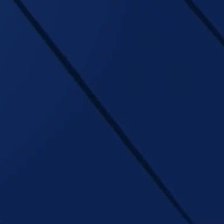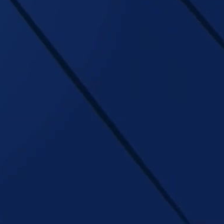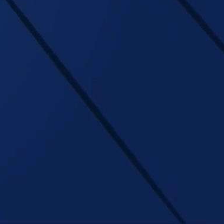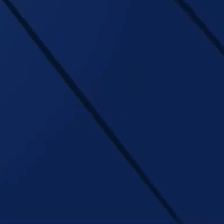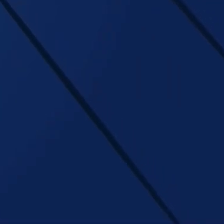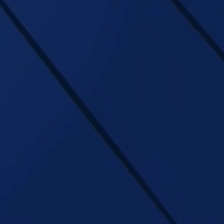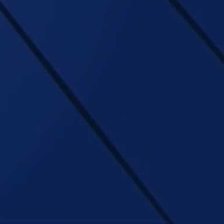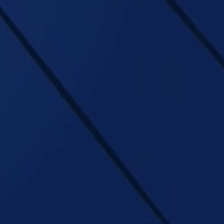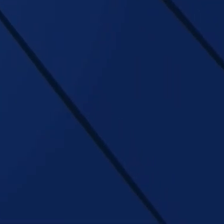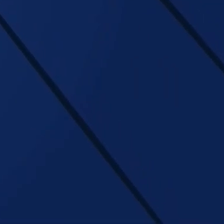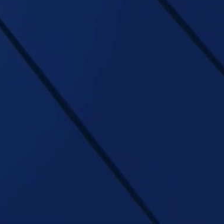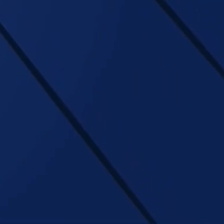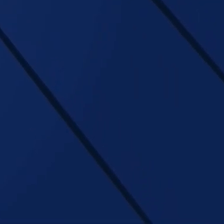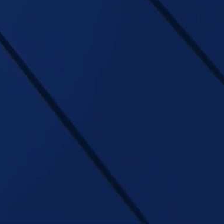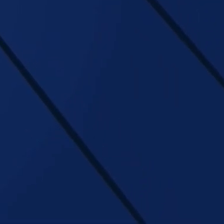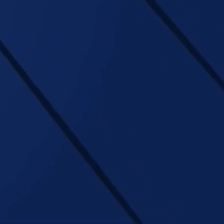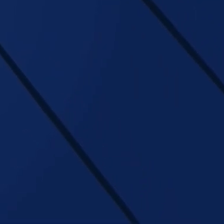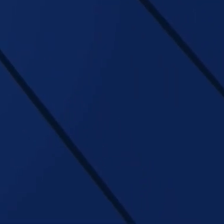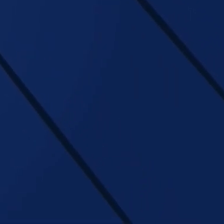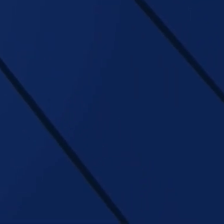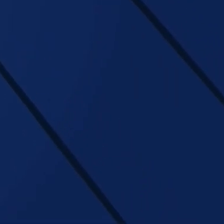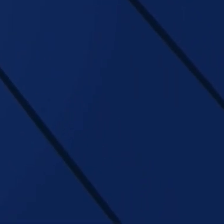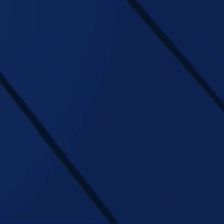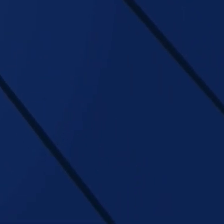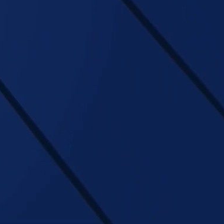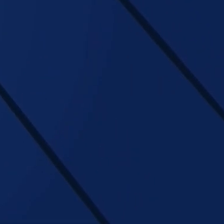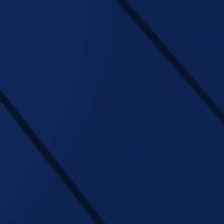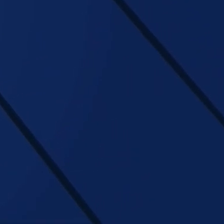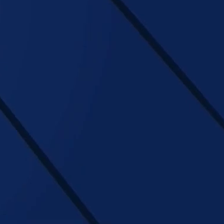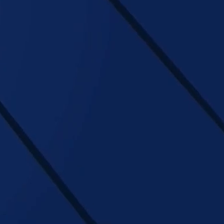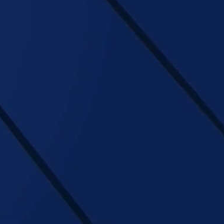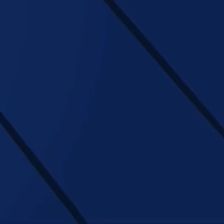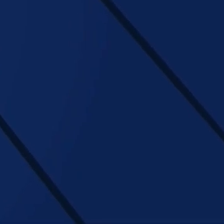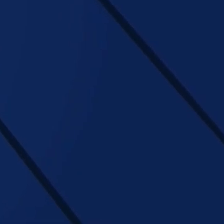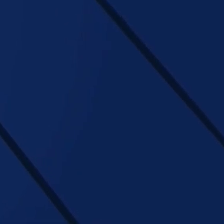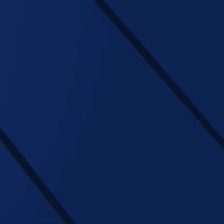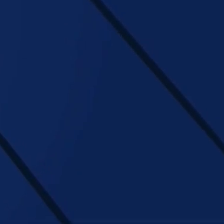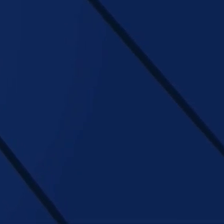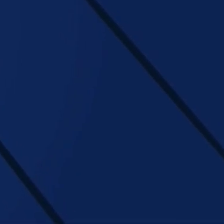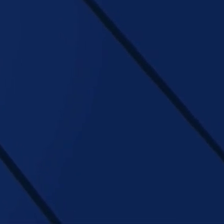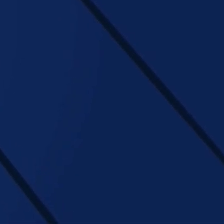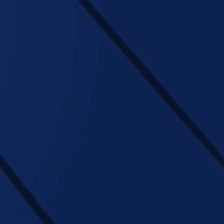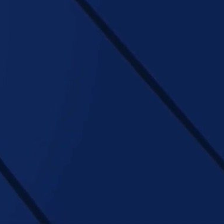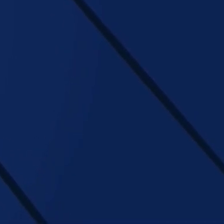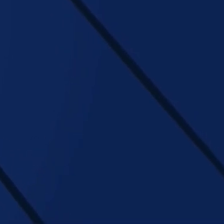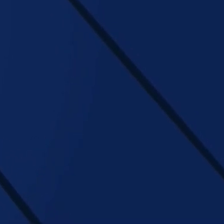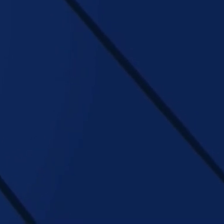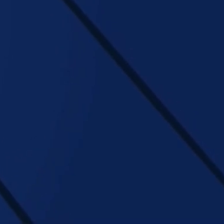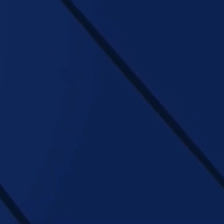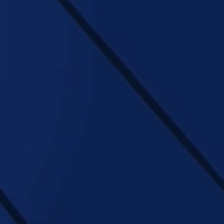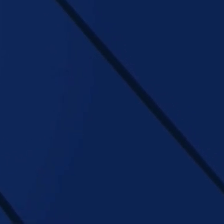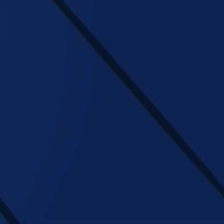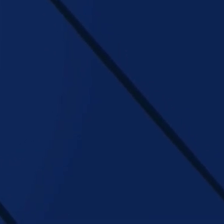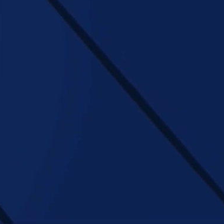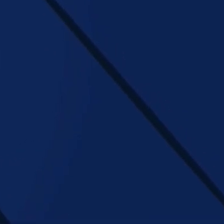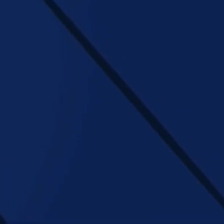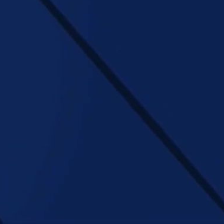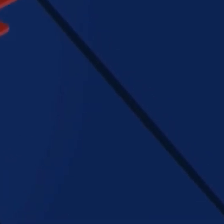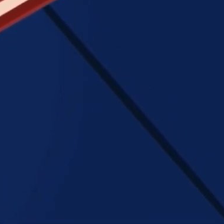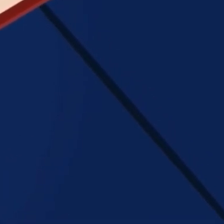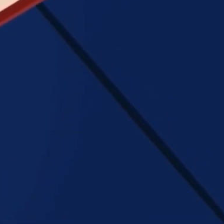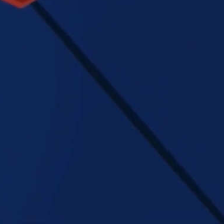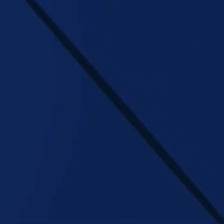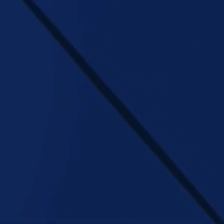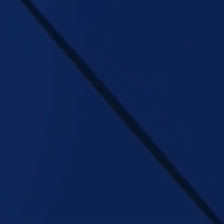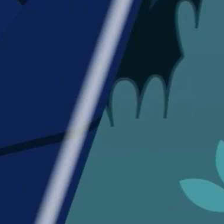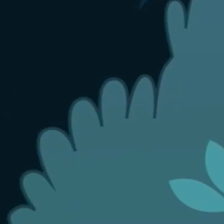the old box was on the floor, opened. Inside, there was only